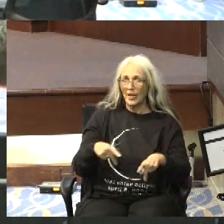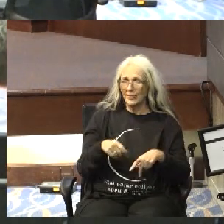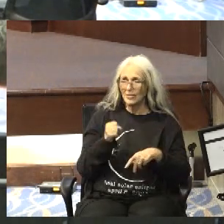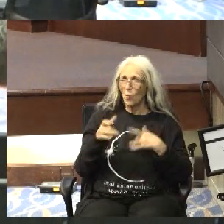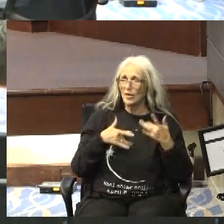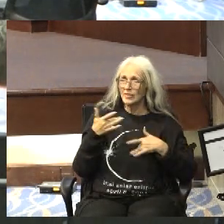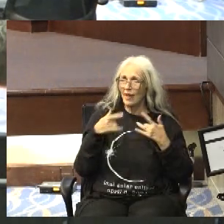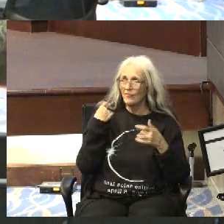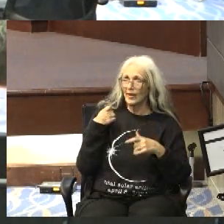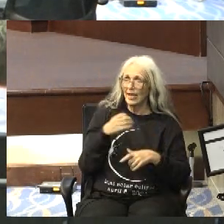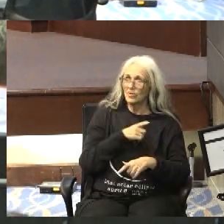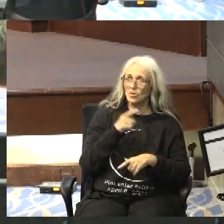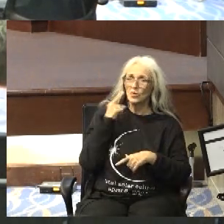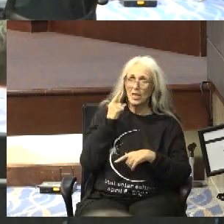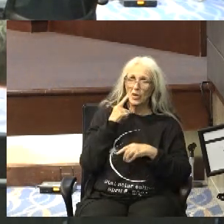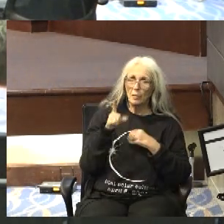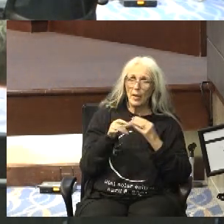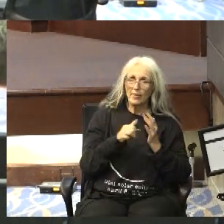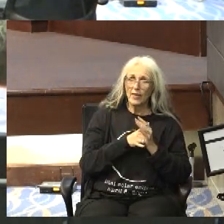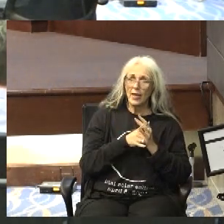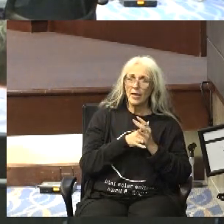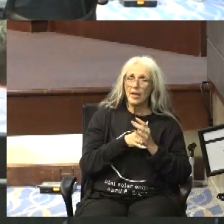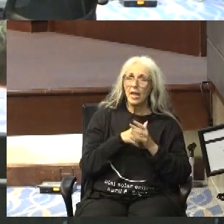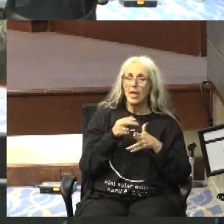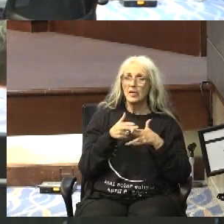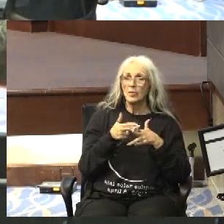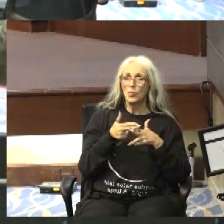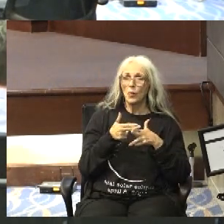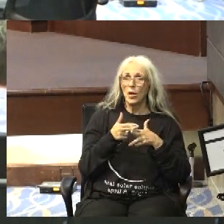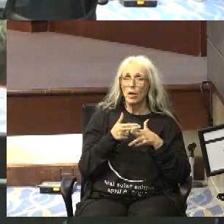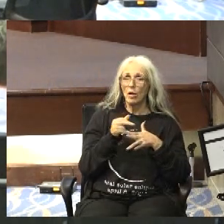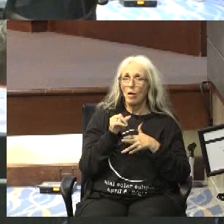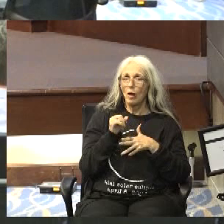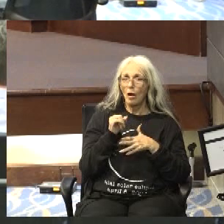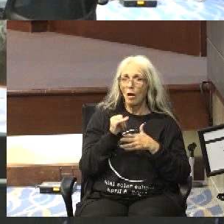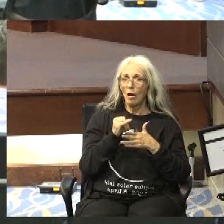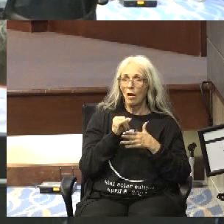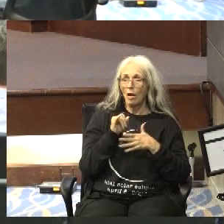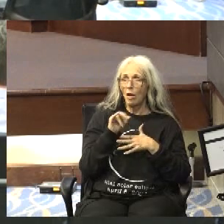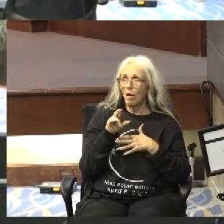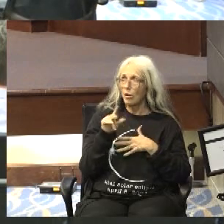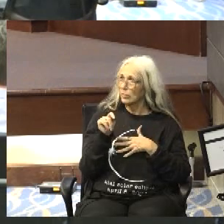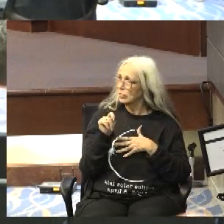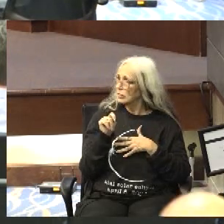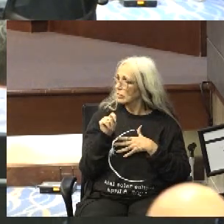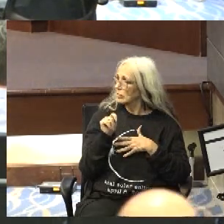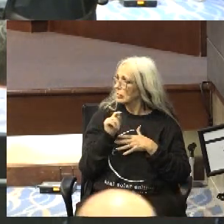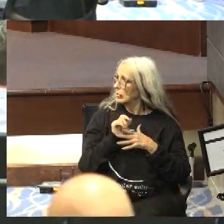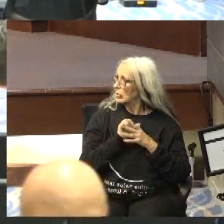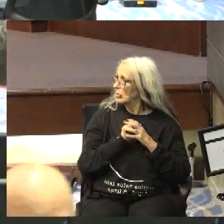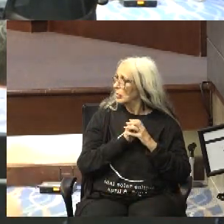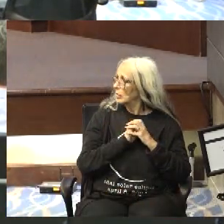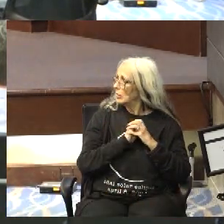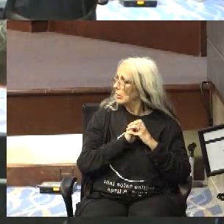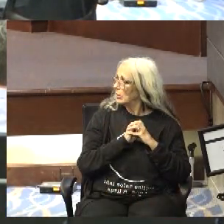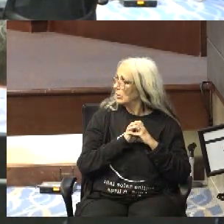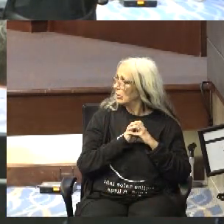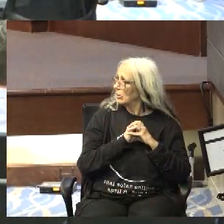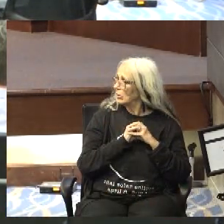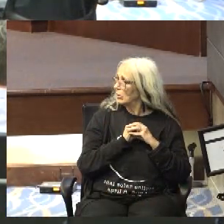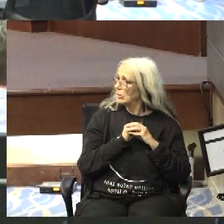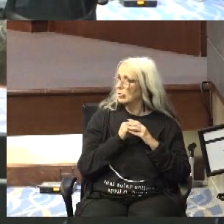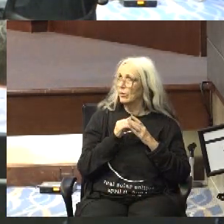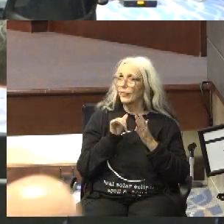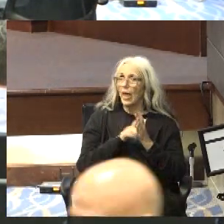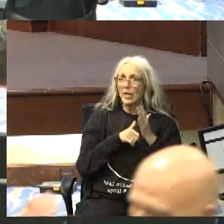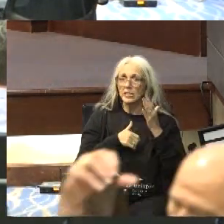Excited for the council to hear about that, as well as a temporary art installation that's in